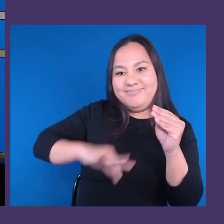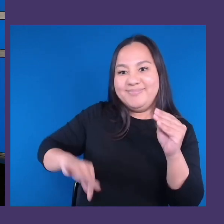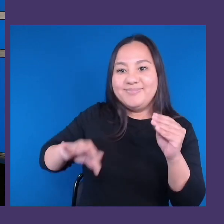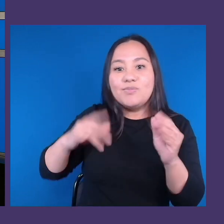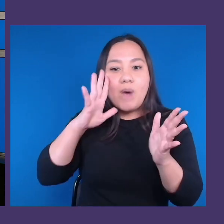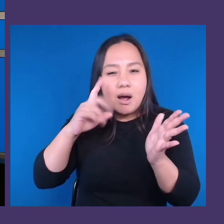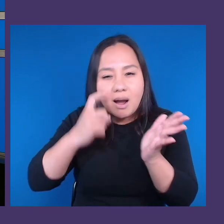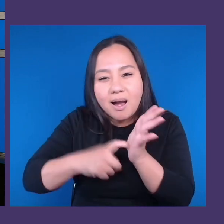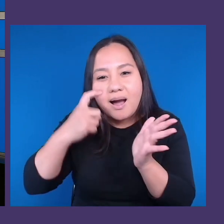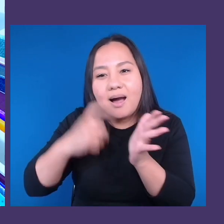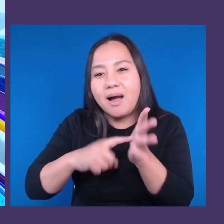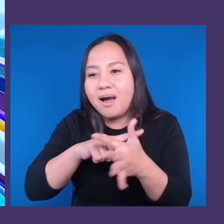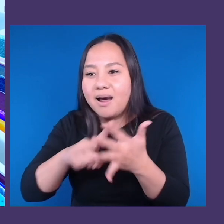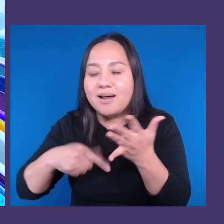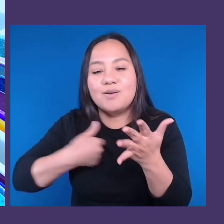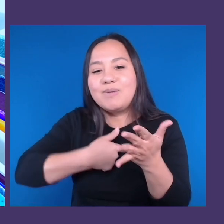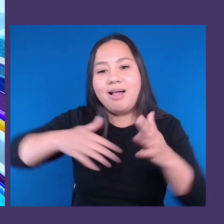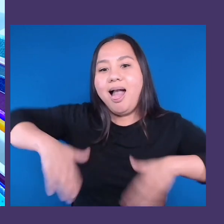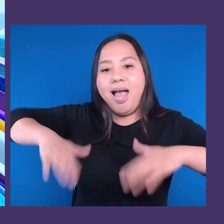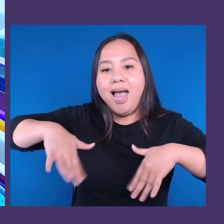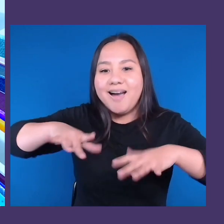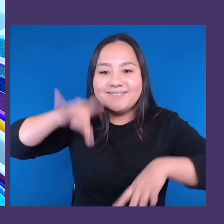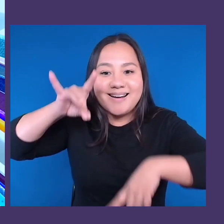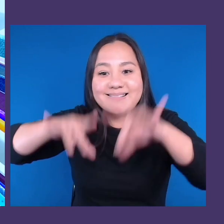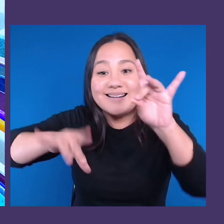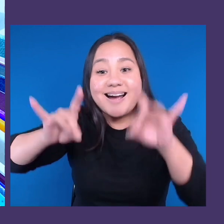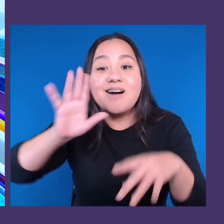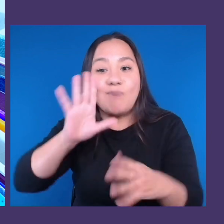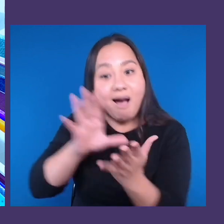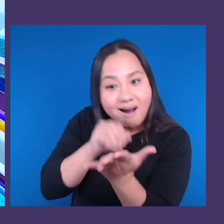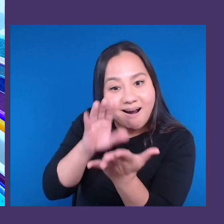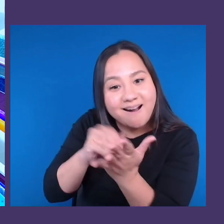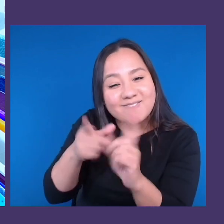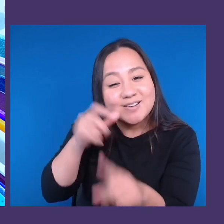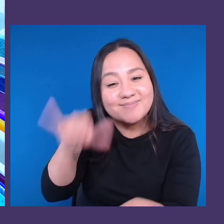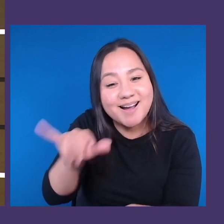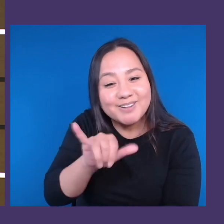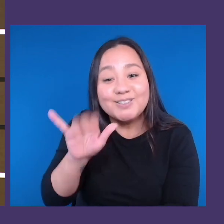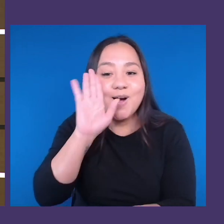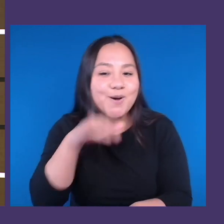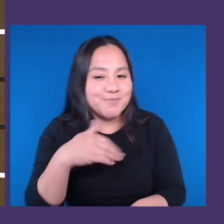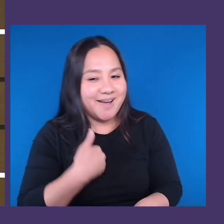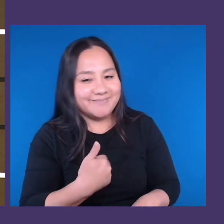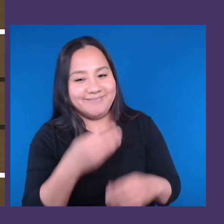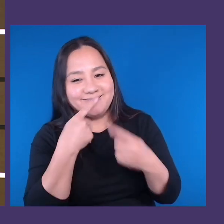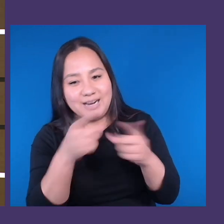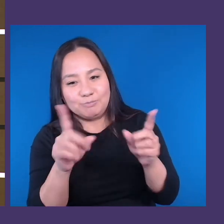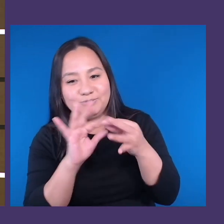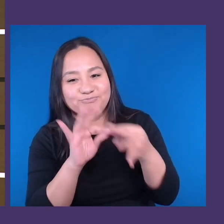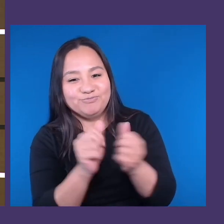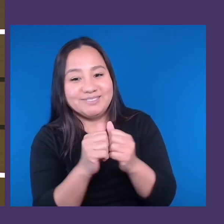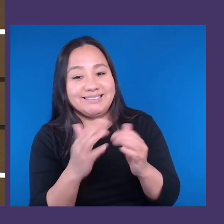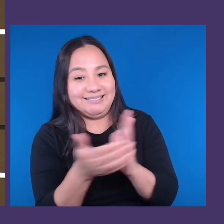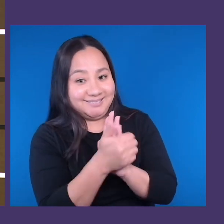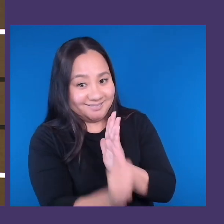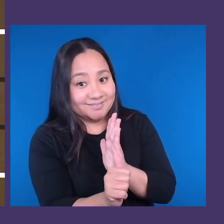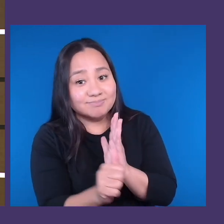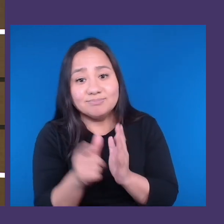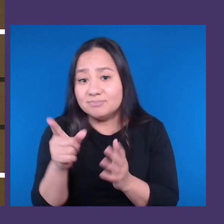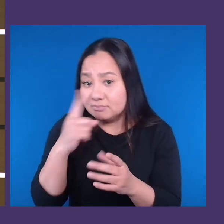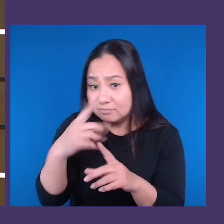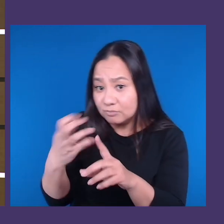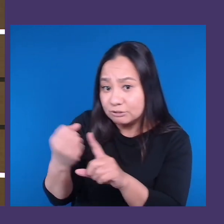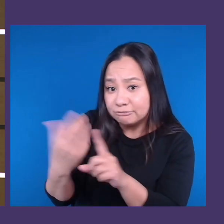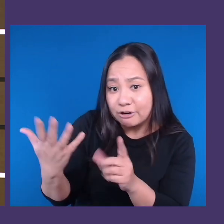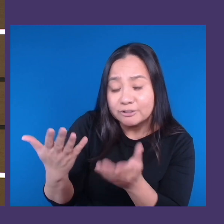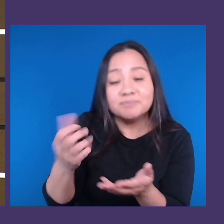and we'll all learn from that. And I know we have an announcement around skilling. Do you want to share? Well, I'm sharing in some ways your news, but I'm